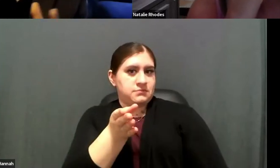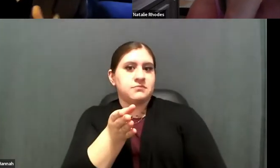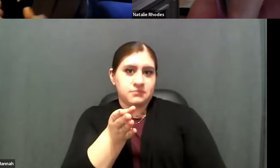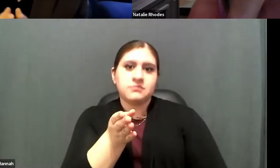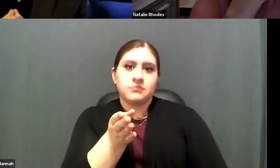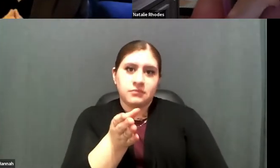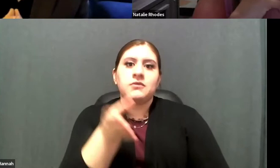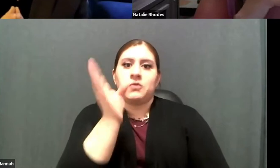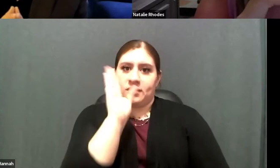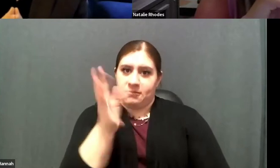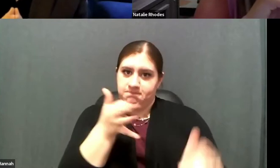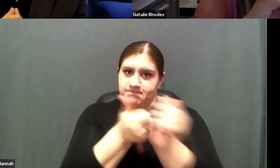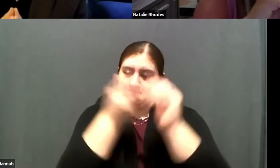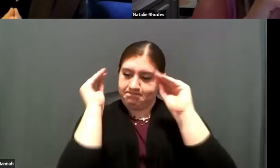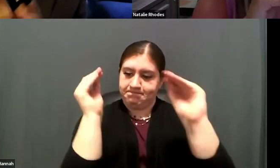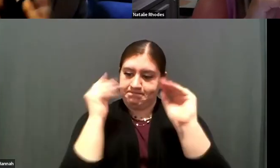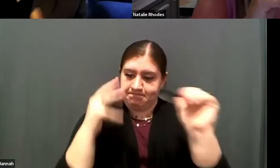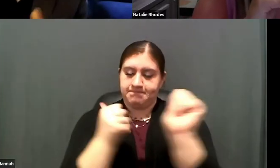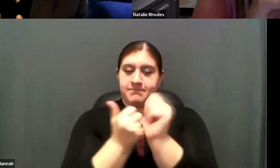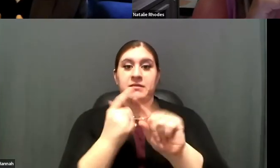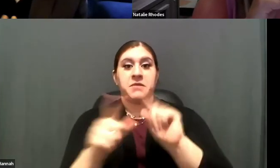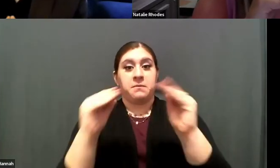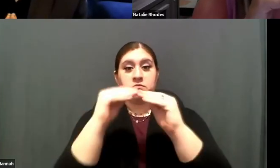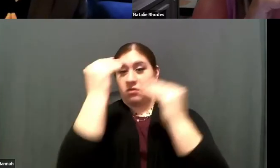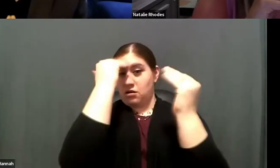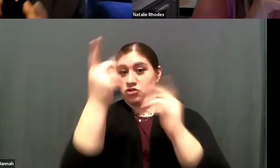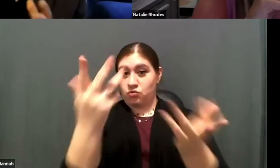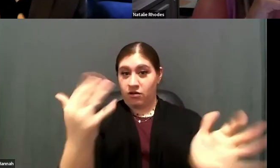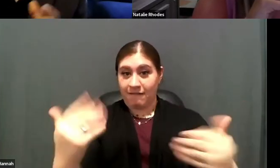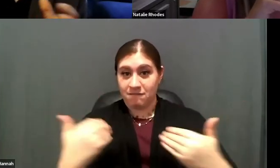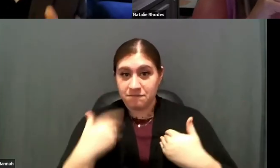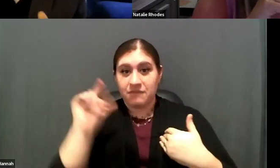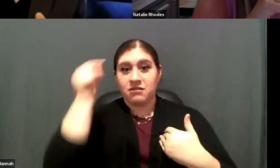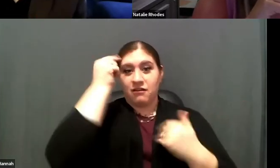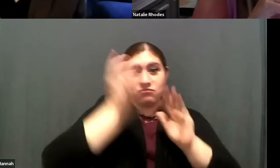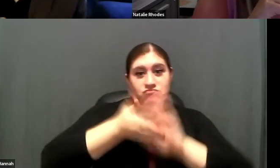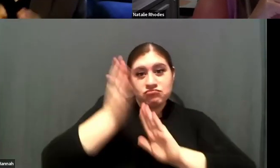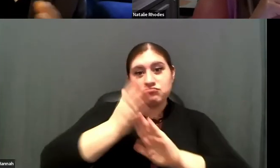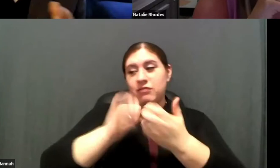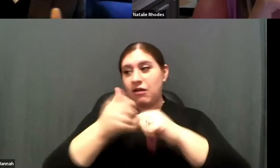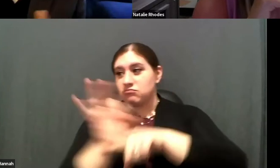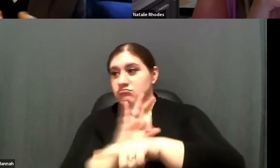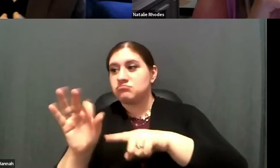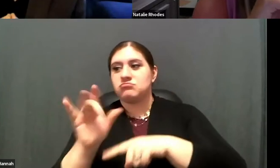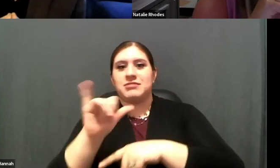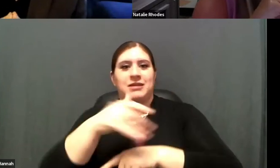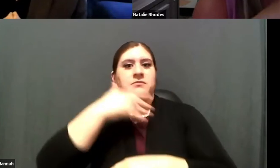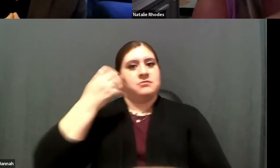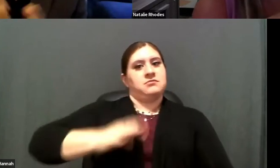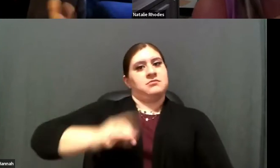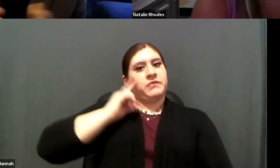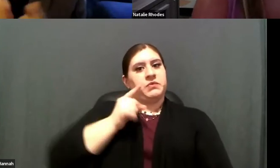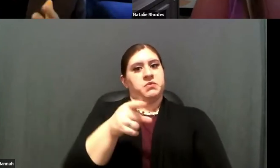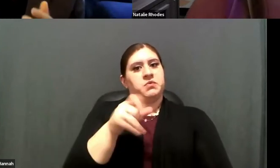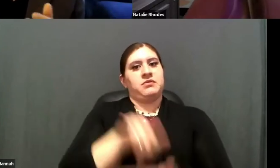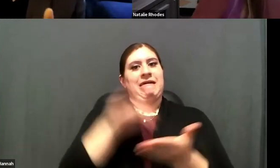we're going to get you up to speed. The more knowledge you have of government and how government functions, the better off you are and the